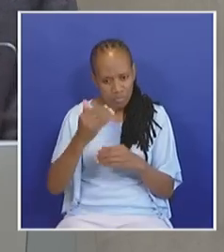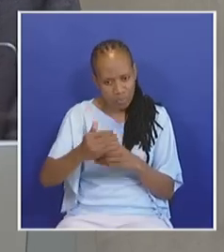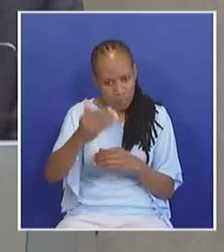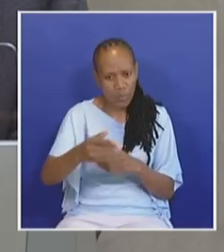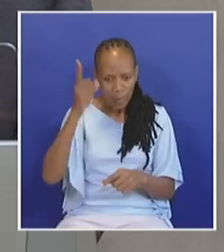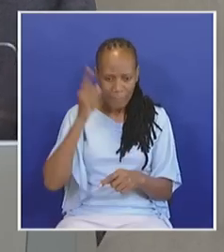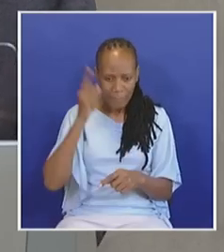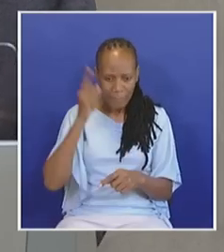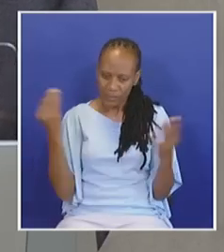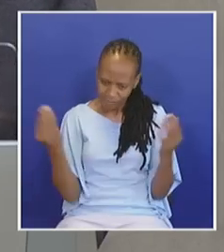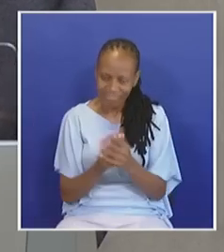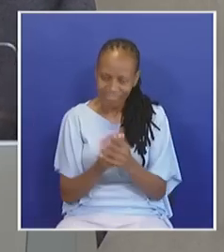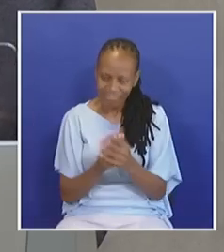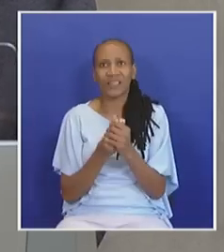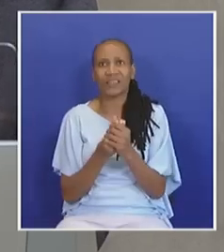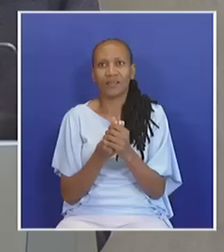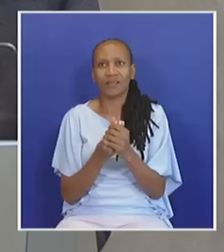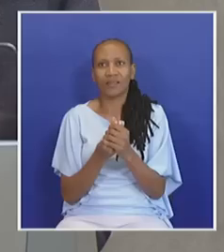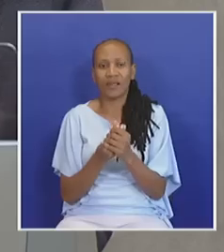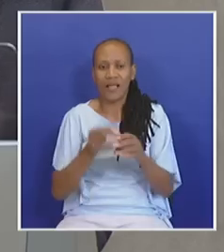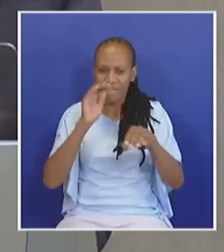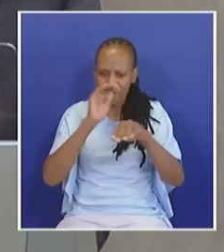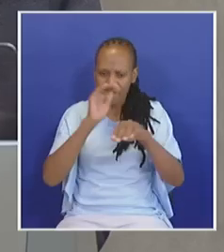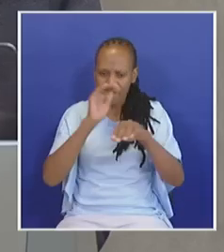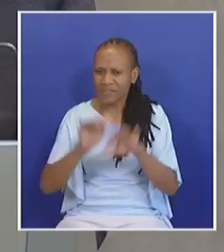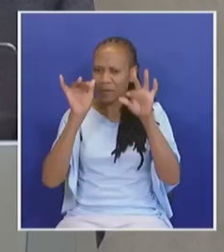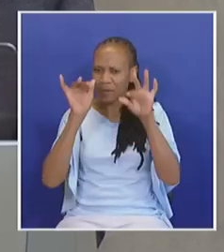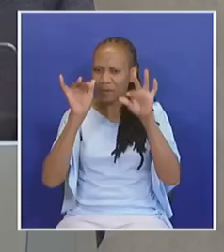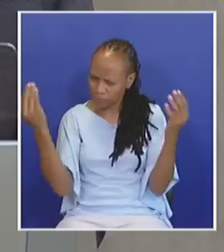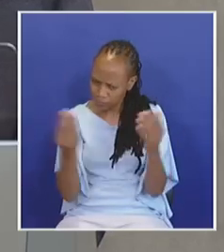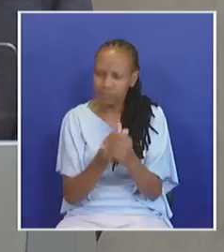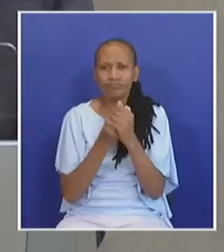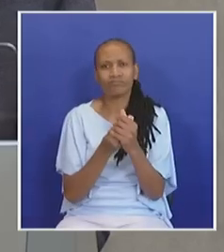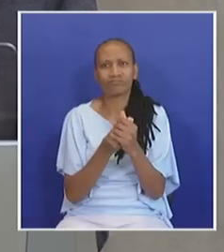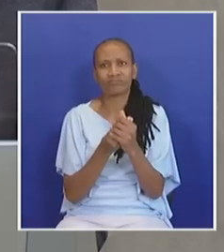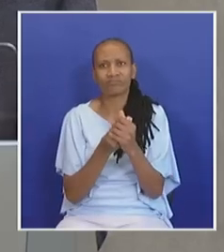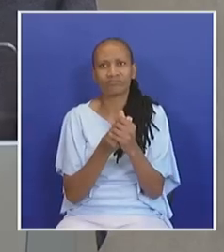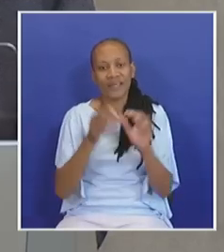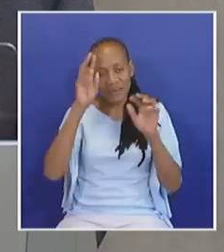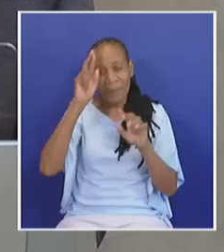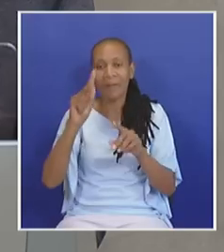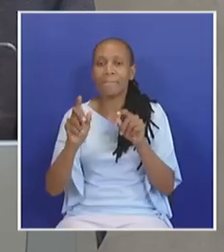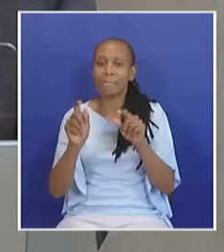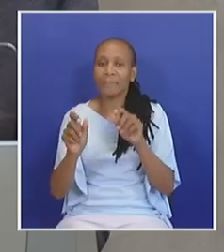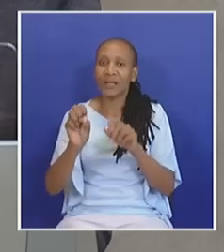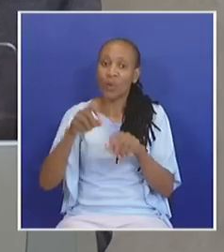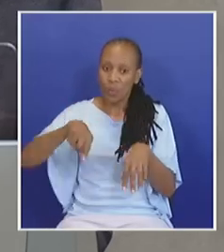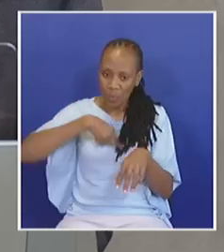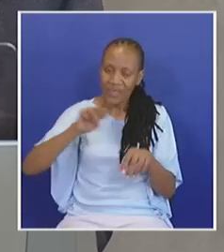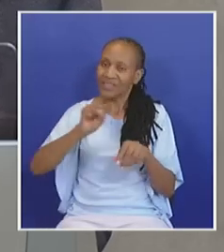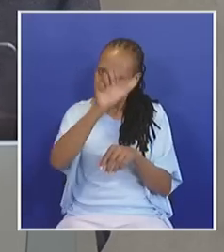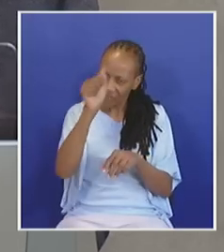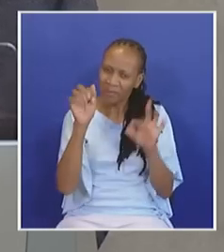in arms with all our allies, friends, and citizens. We need to close ranks as South Africans, now than never